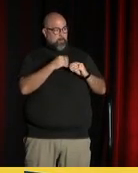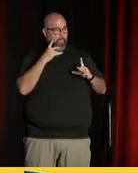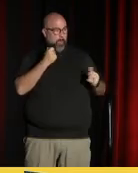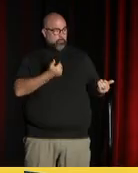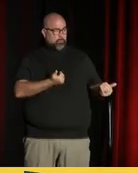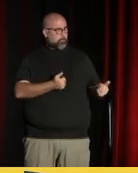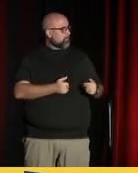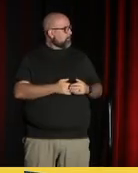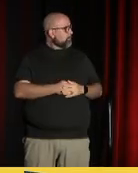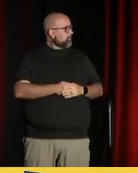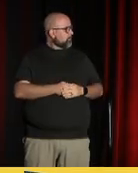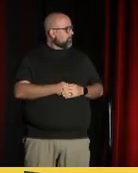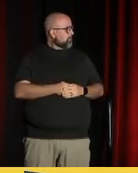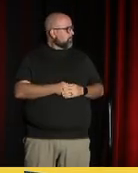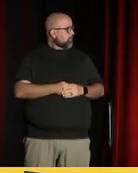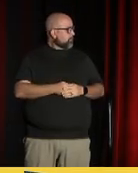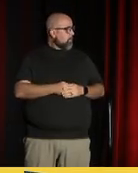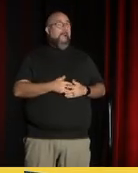that.